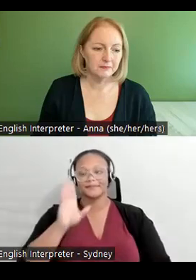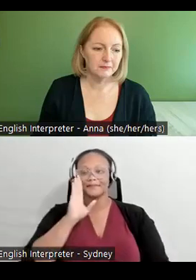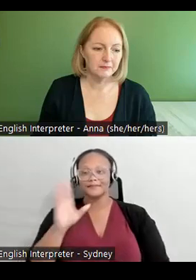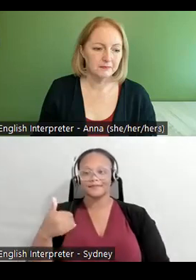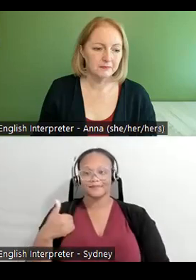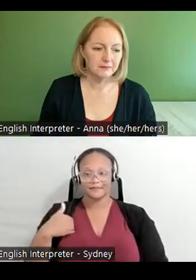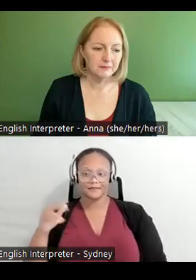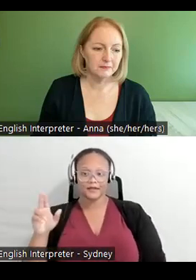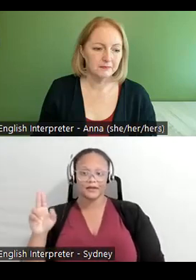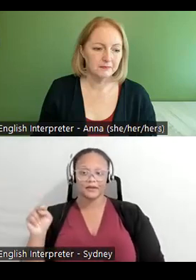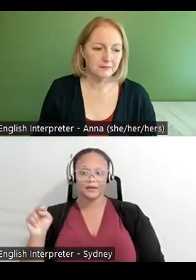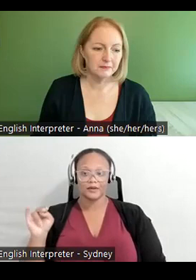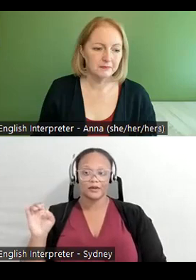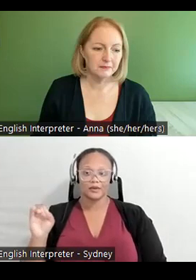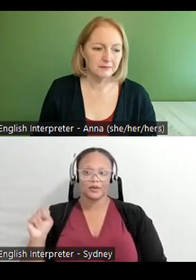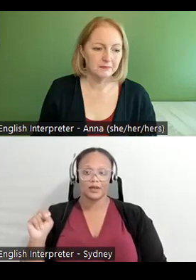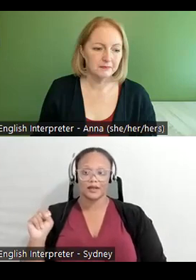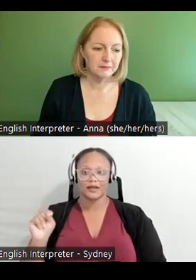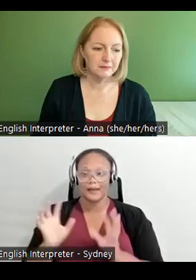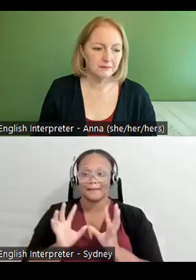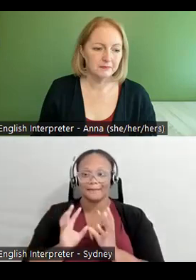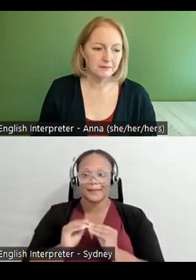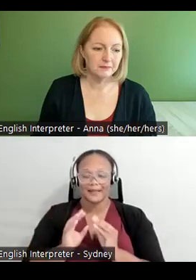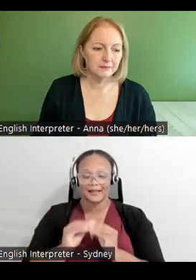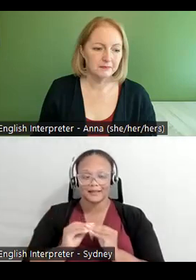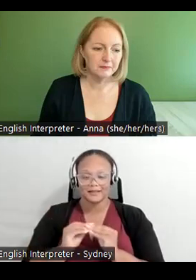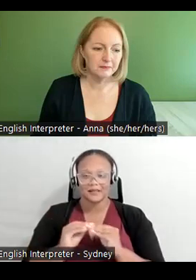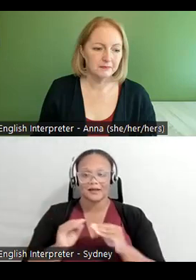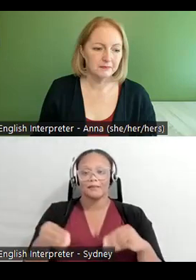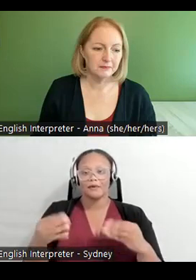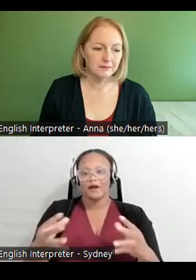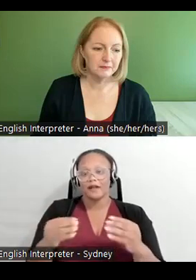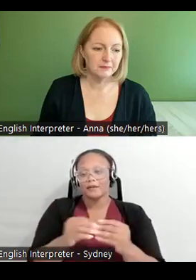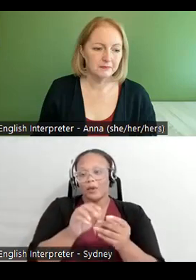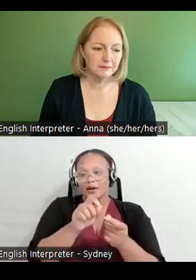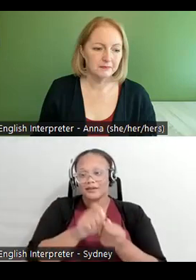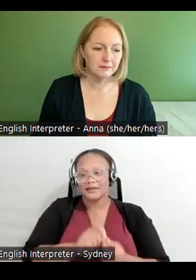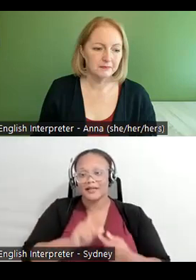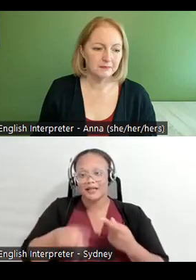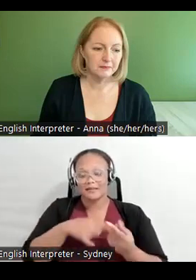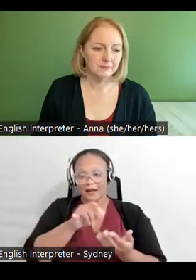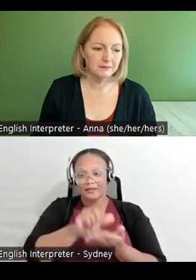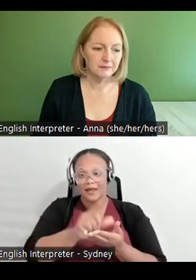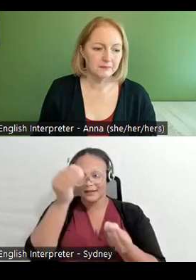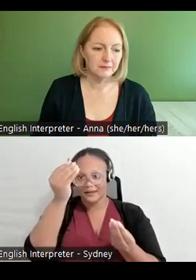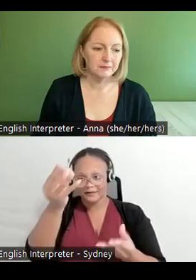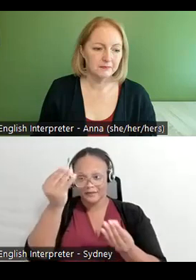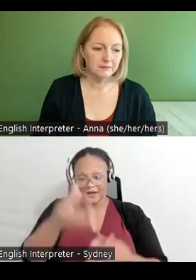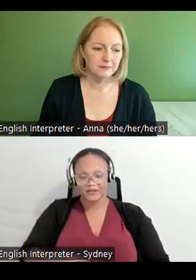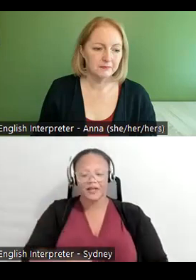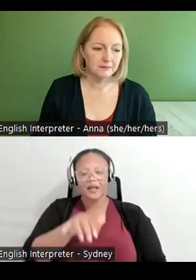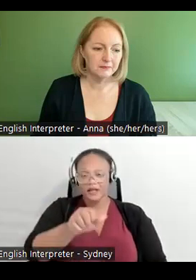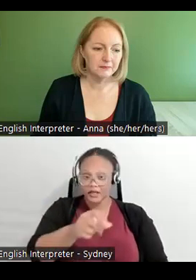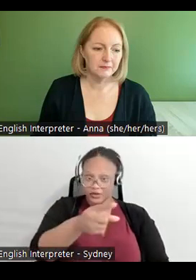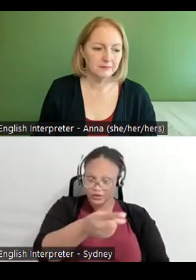there'll be more detail on receiving that particular information. And yes, you're correct. The stipend, which